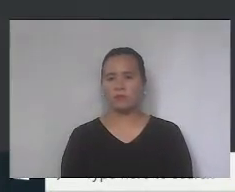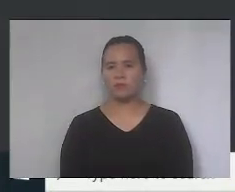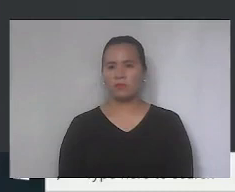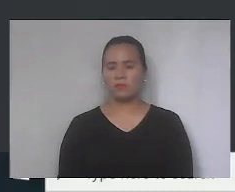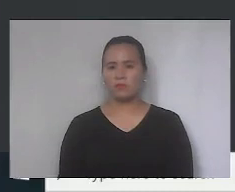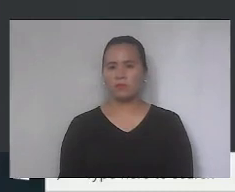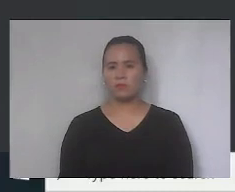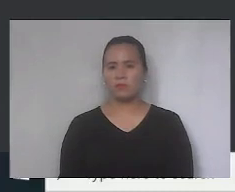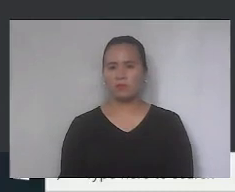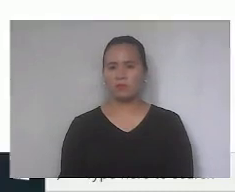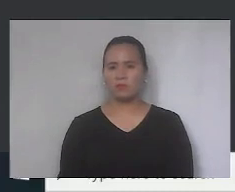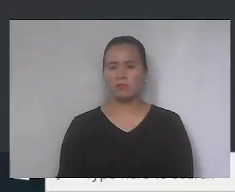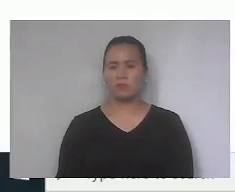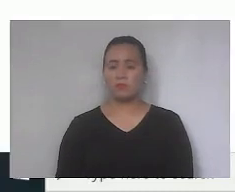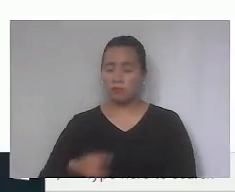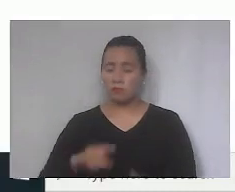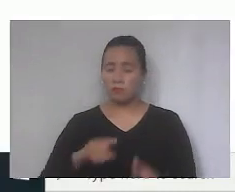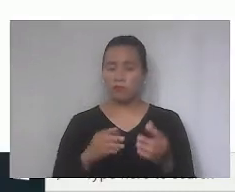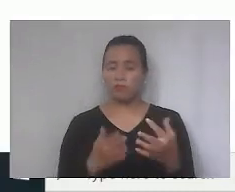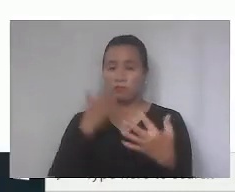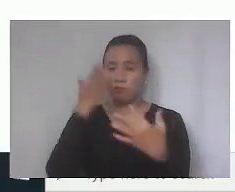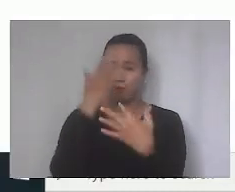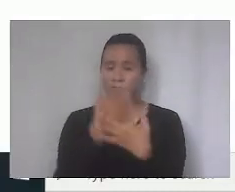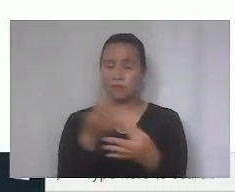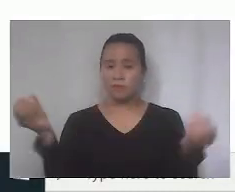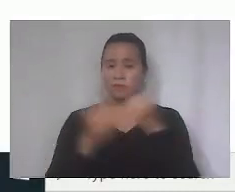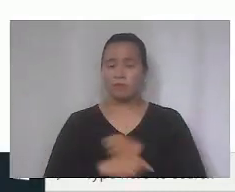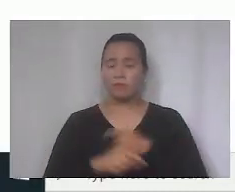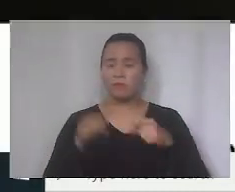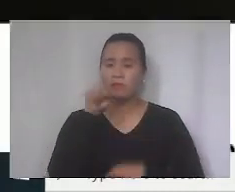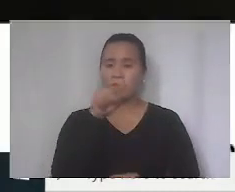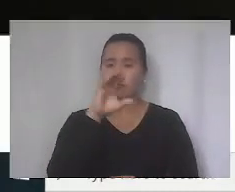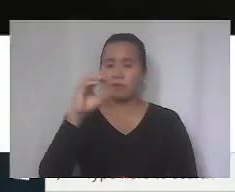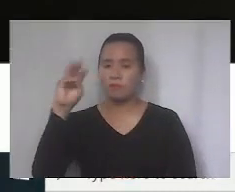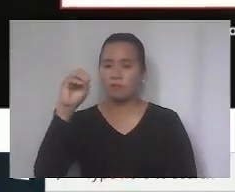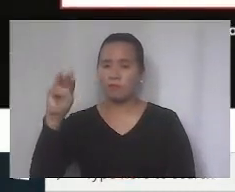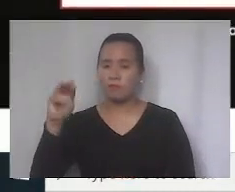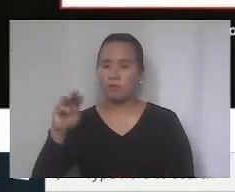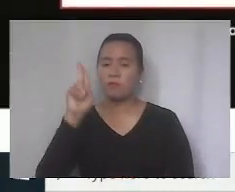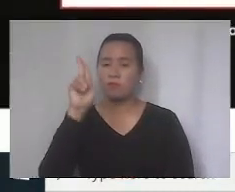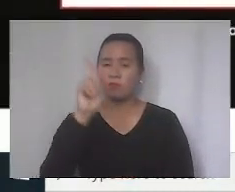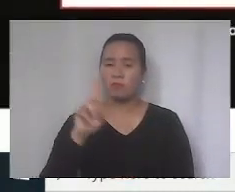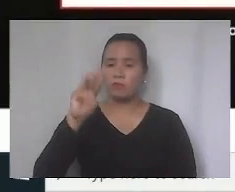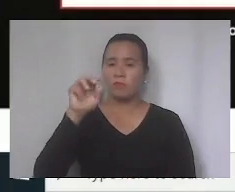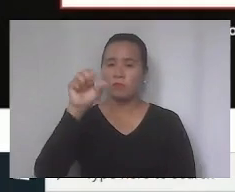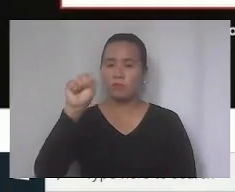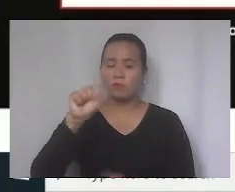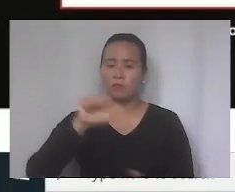Pumunta sa office.com at mag-login gamit ang Microsoft account na binigay sa atin ng DepEd.